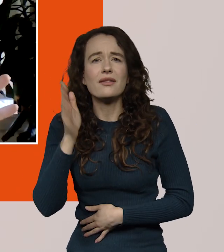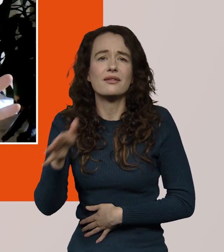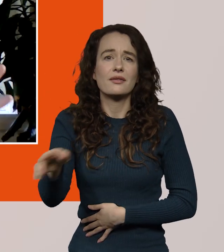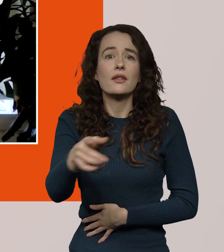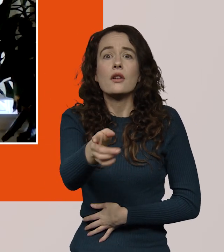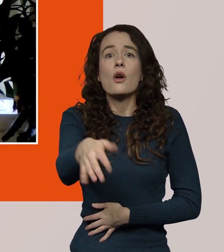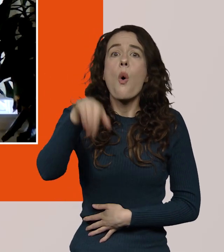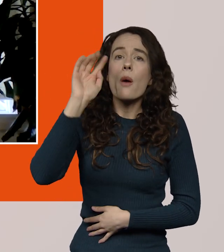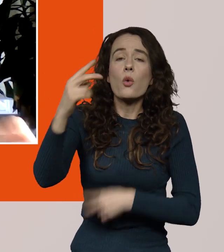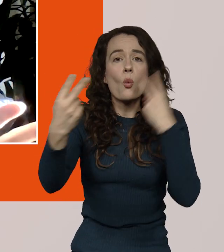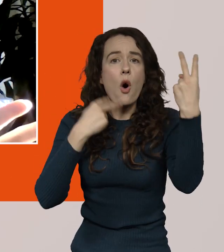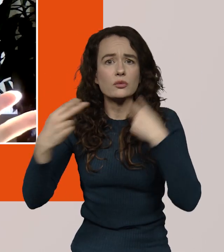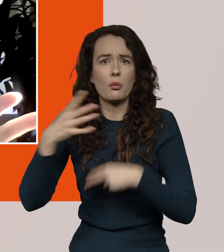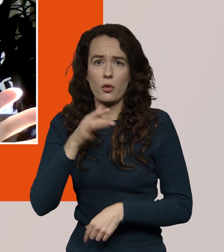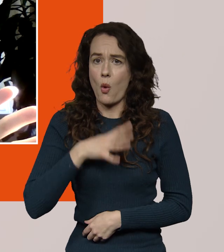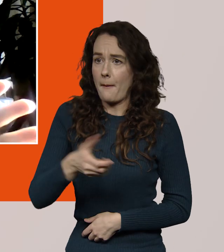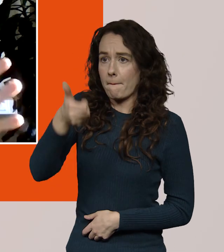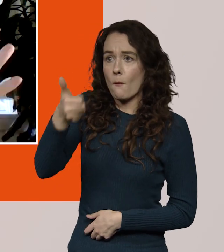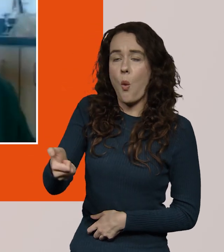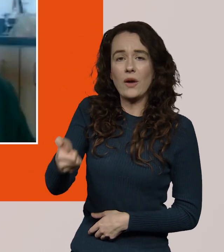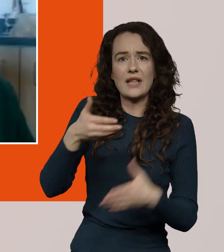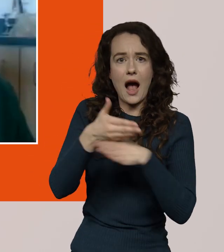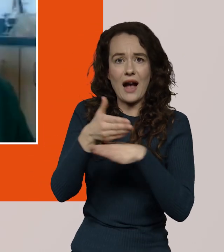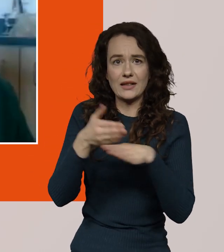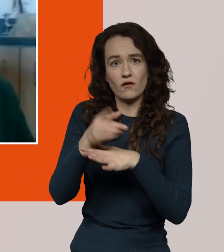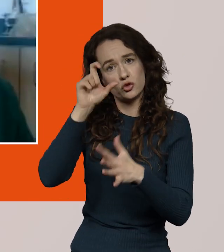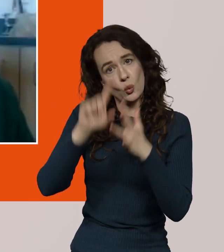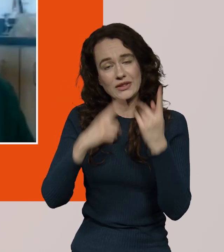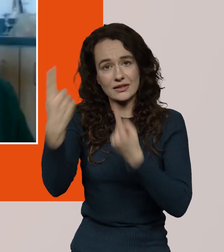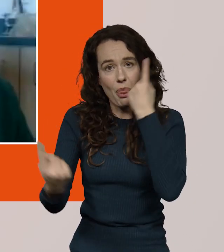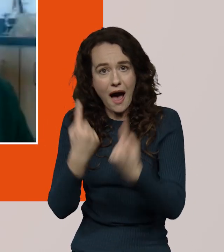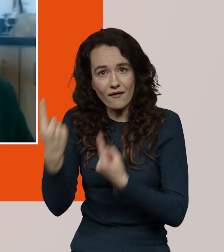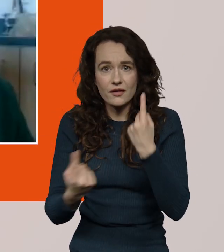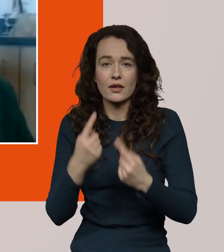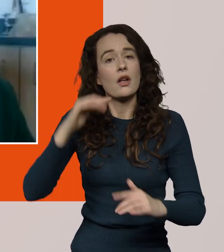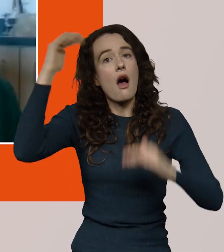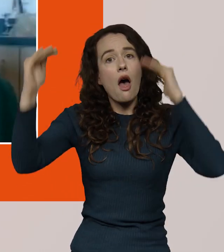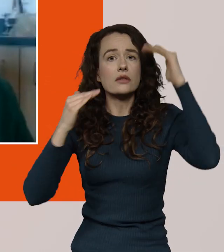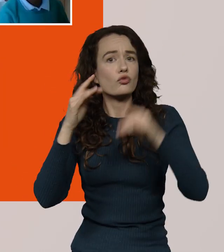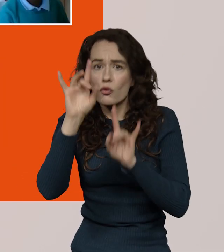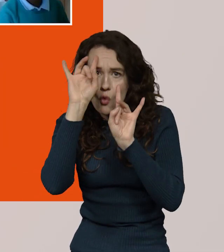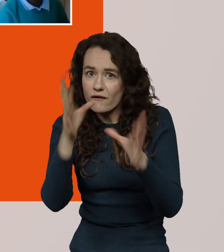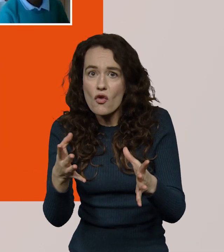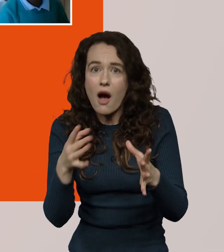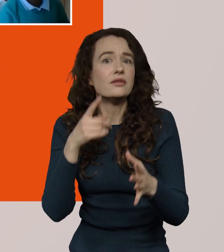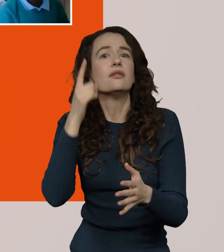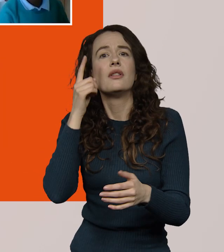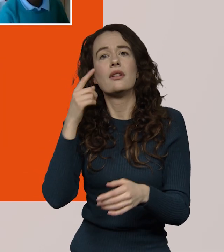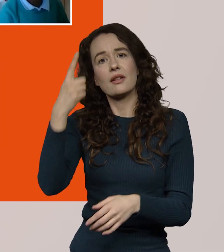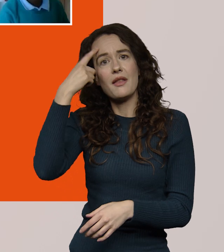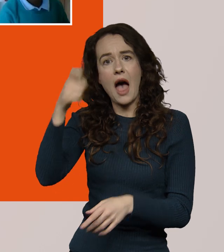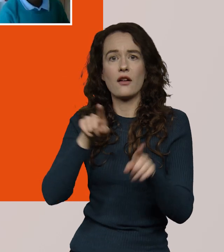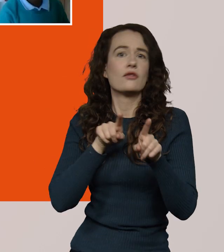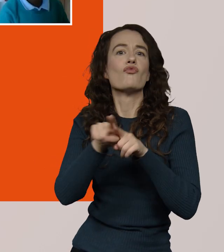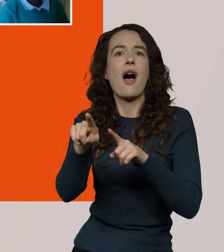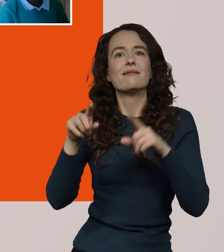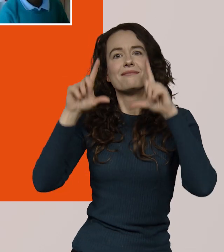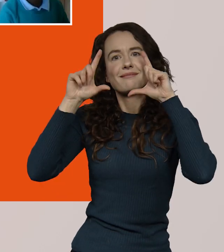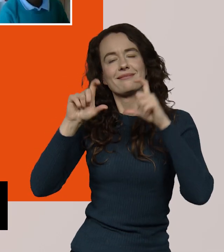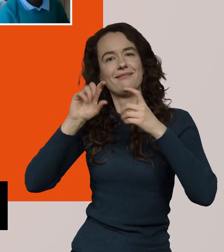can't control the uncontrollables, because I'm someone who gets, is like Oti was saying,